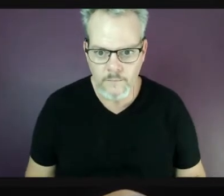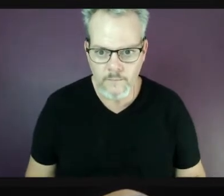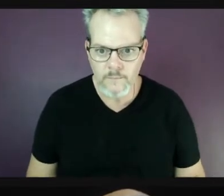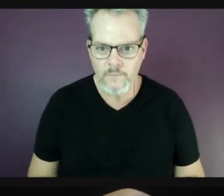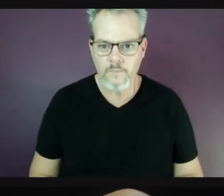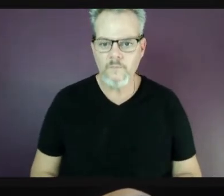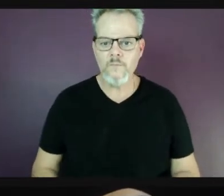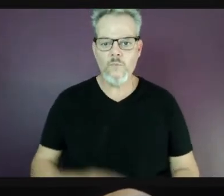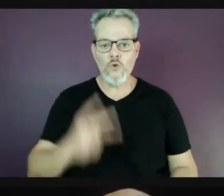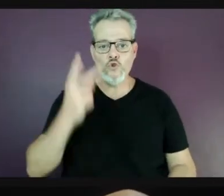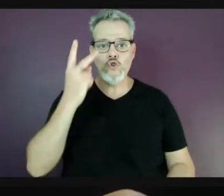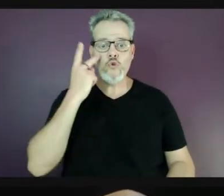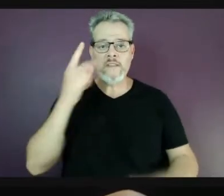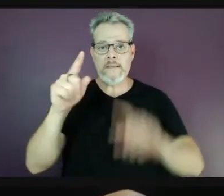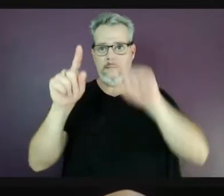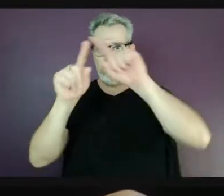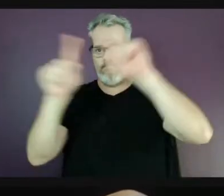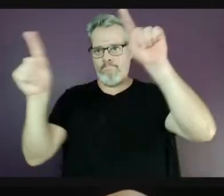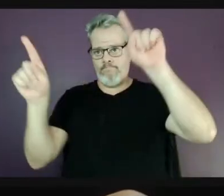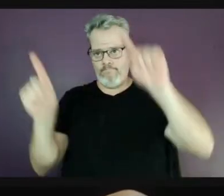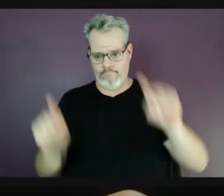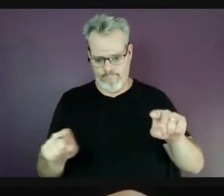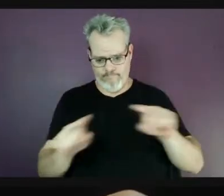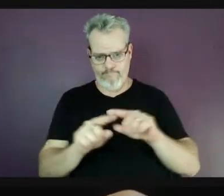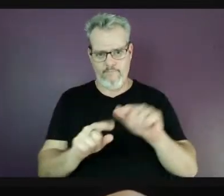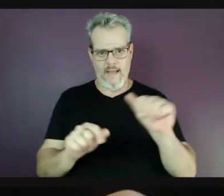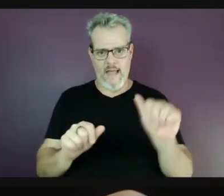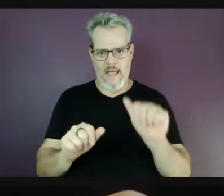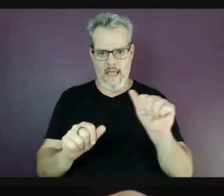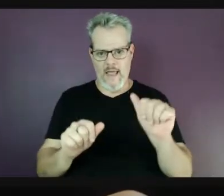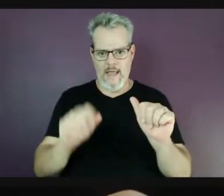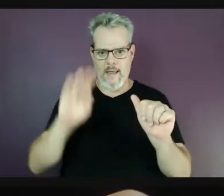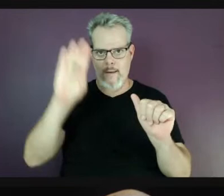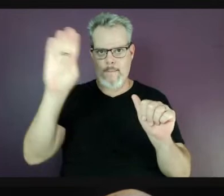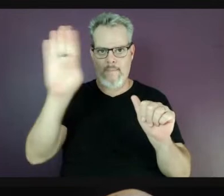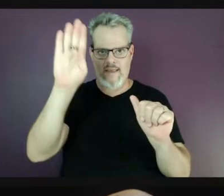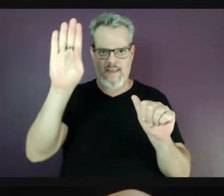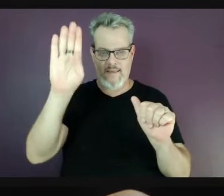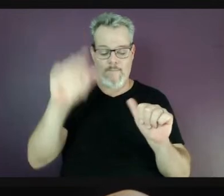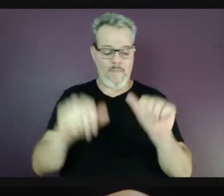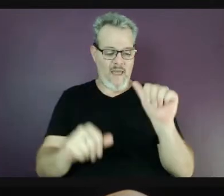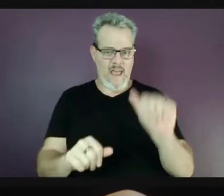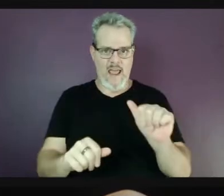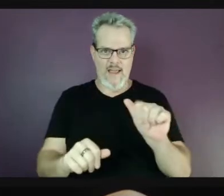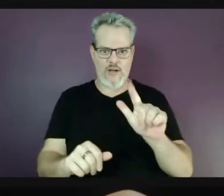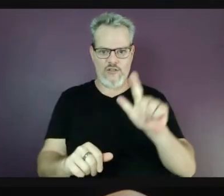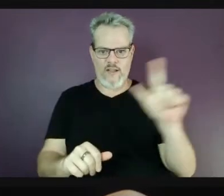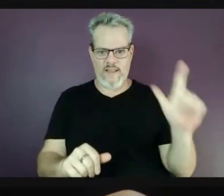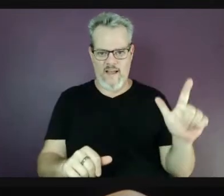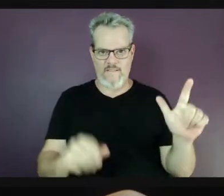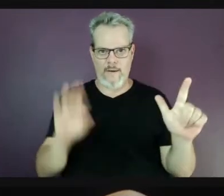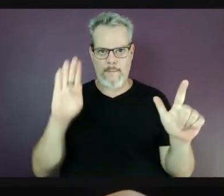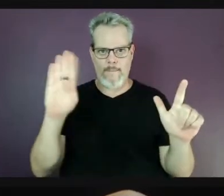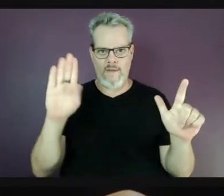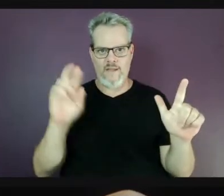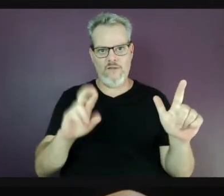there. And if we pull that together, the A is on the left, the B is on the